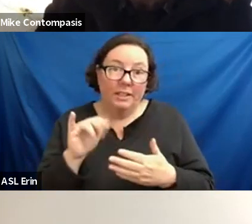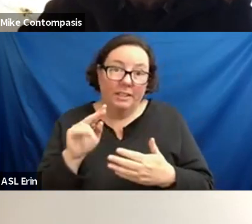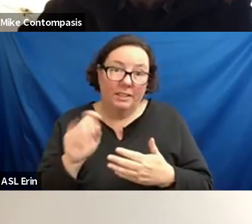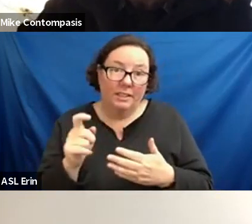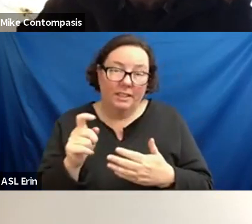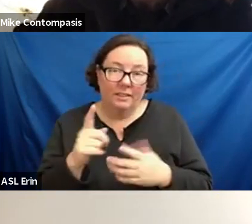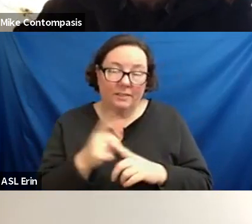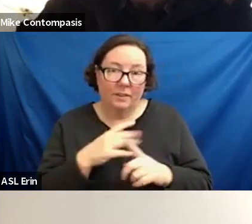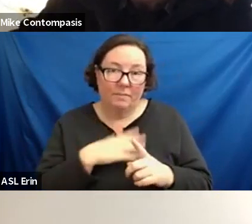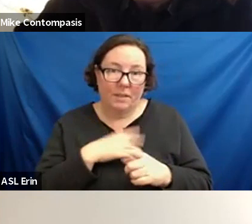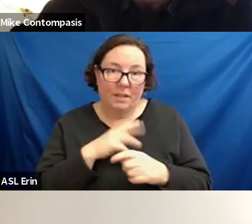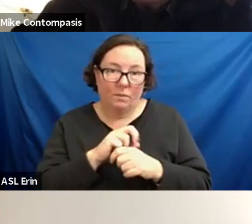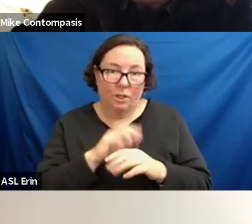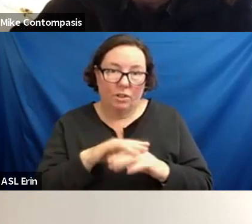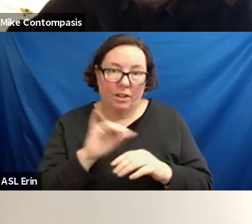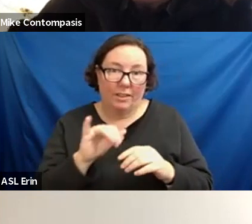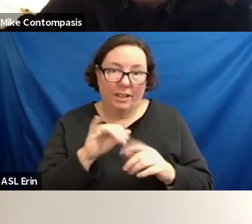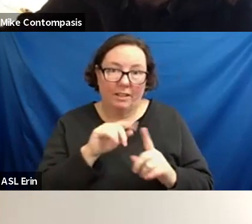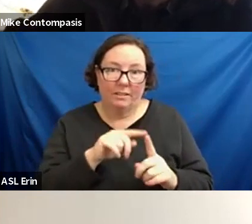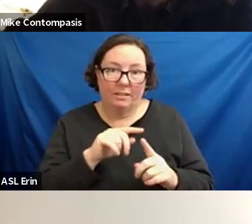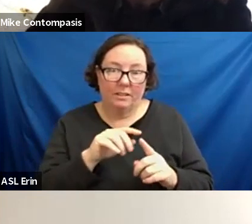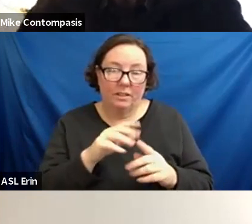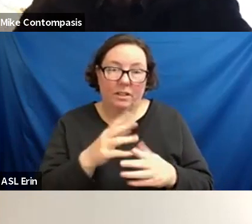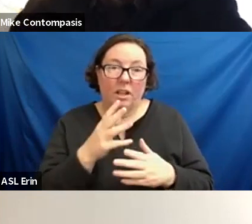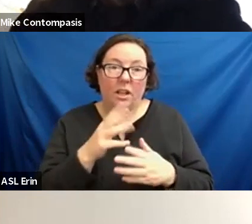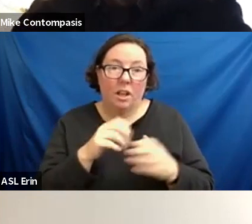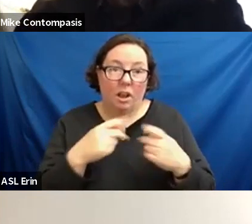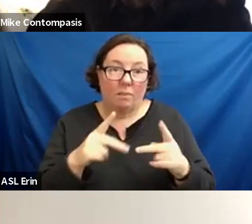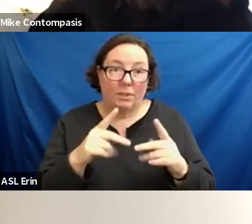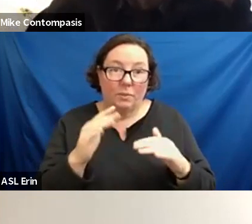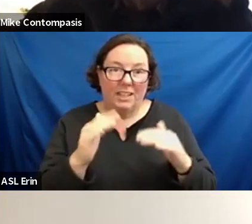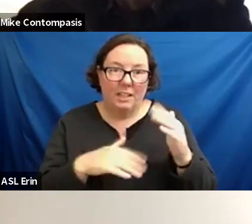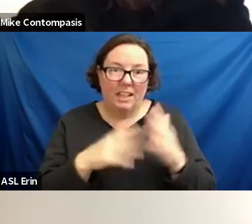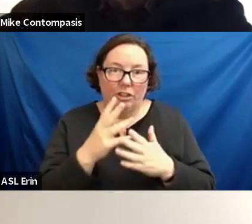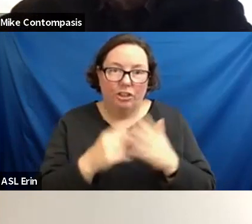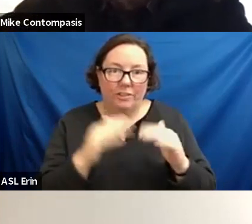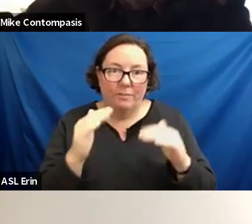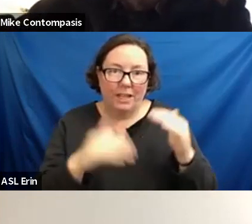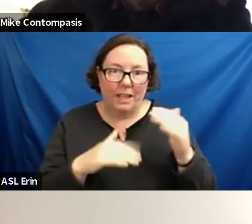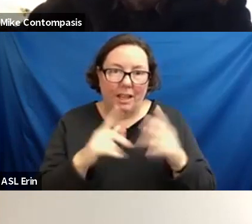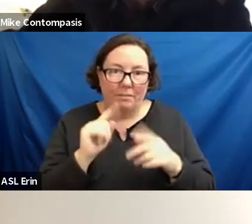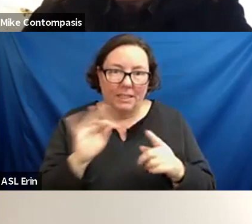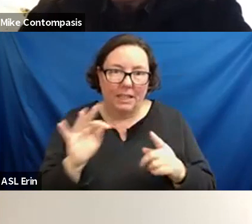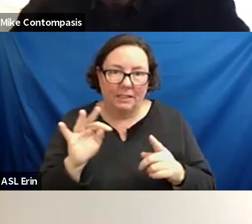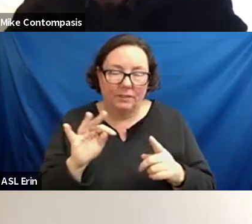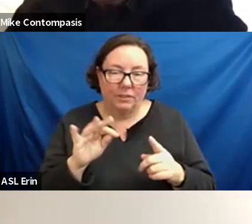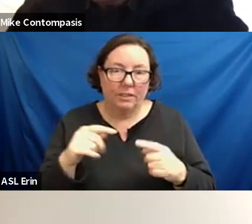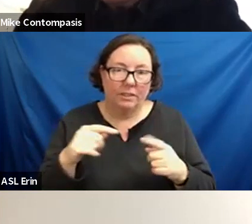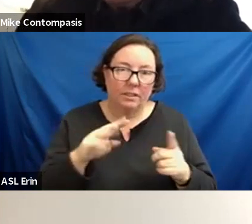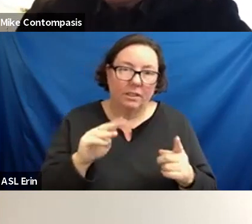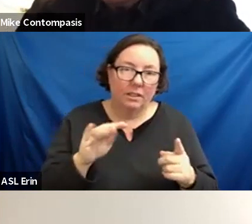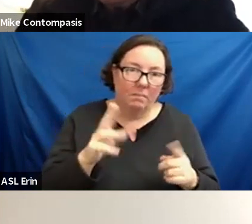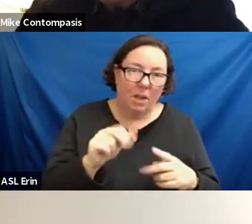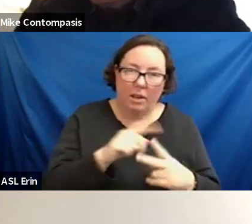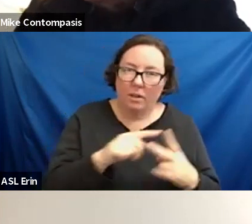just from my work on the Opportunity and Achievement Gap Task Force. And either Monica here, Monica Hogan or